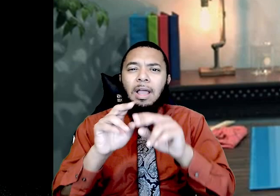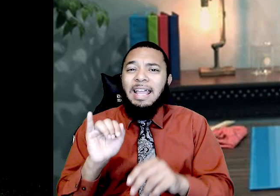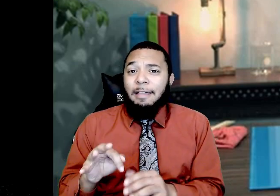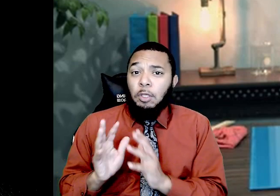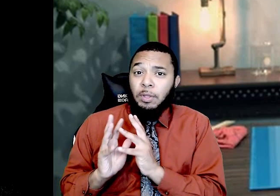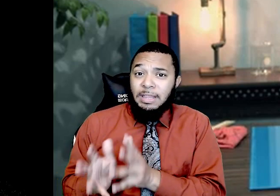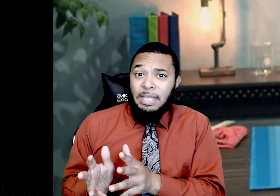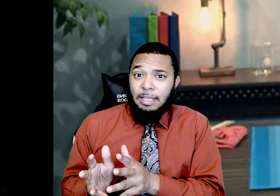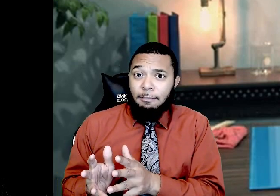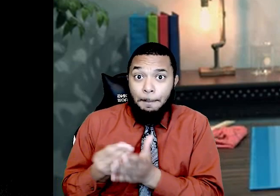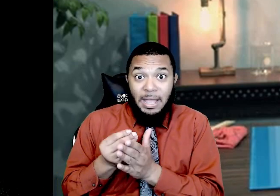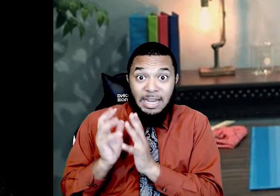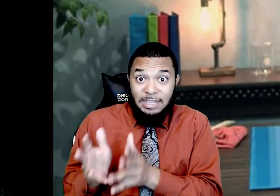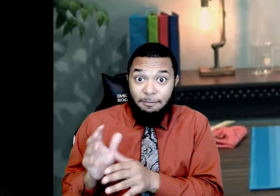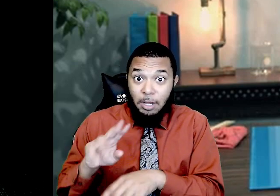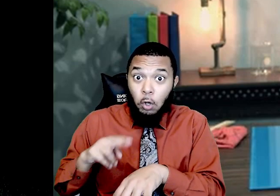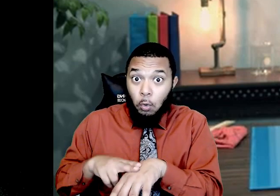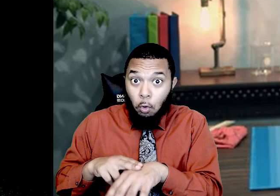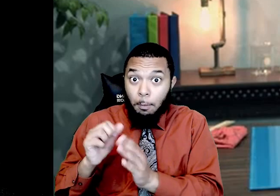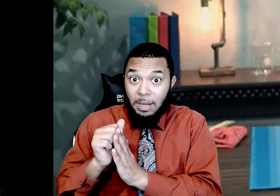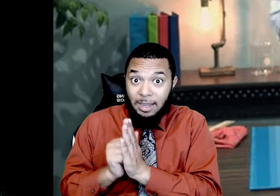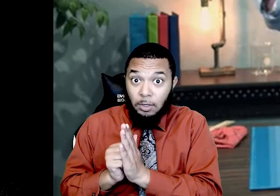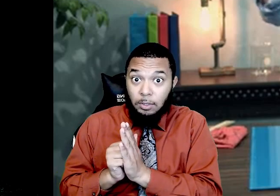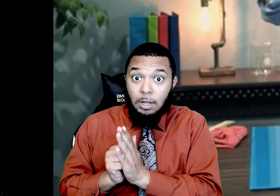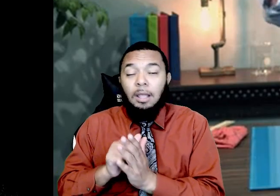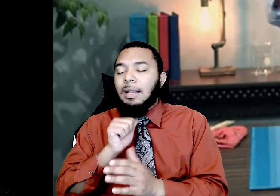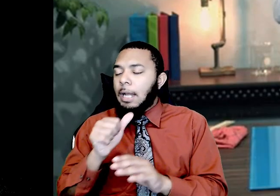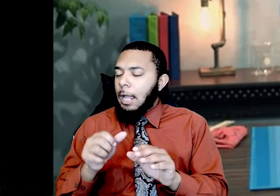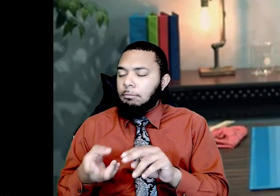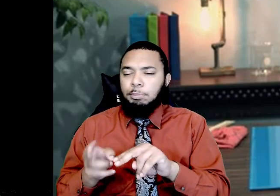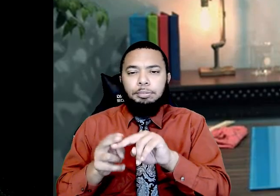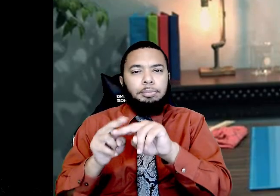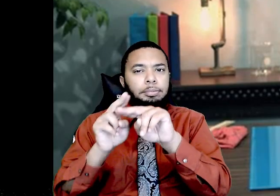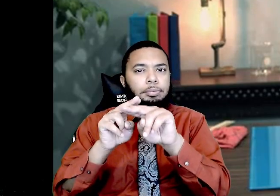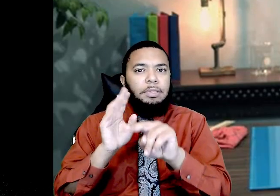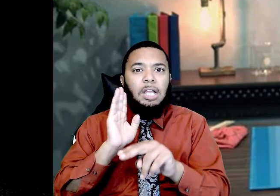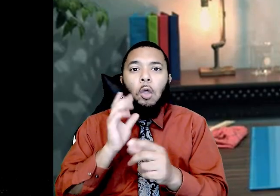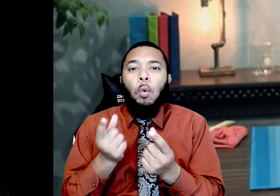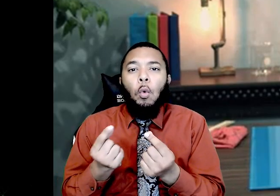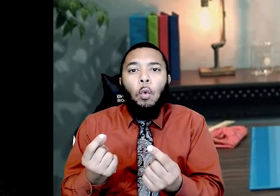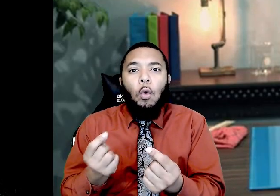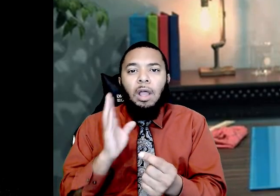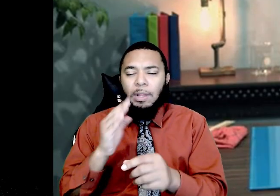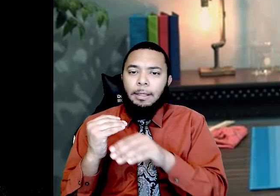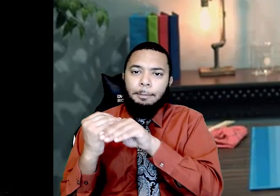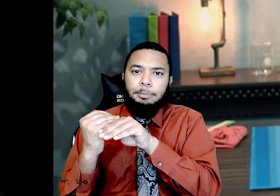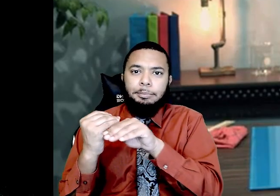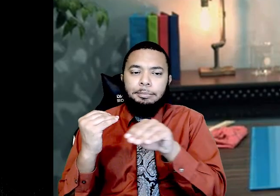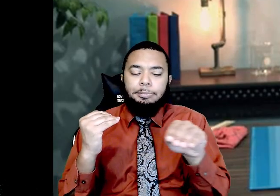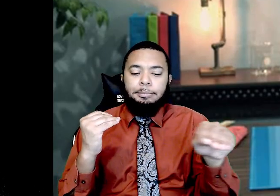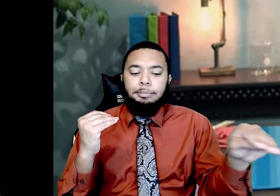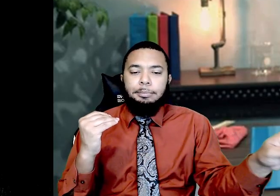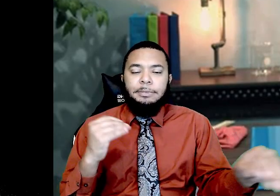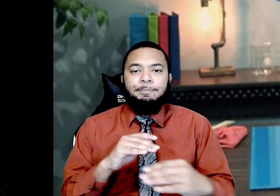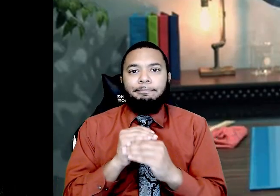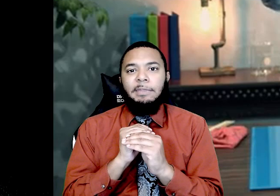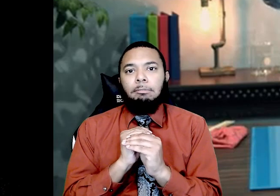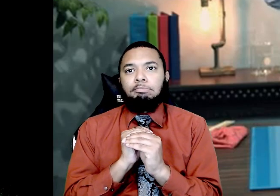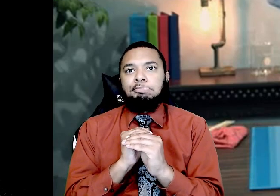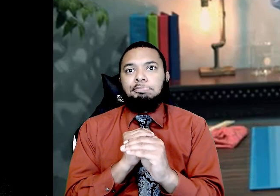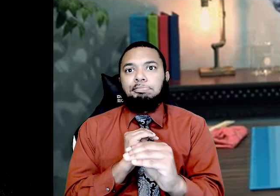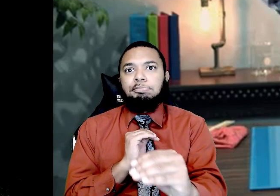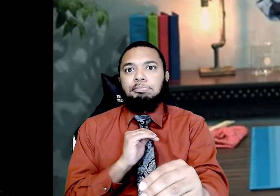account is not going to grow. It's going to flatline. It's just going to stay the same. So if